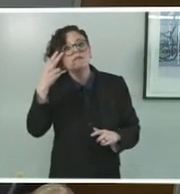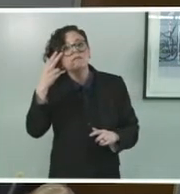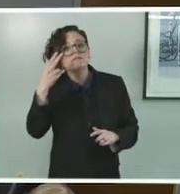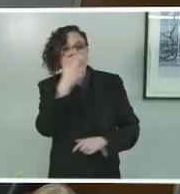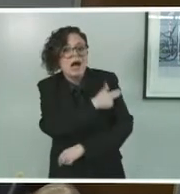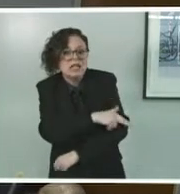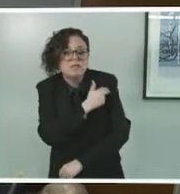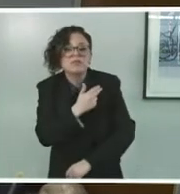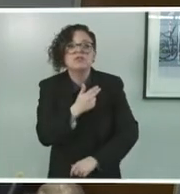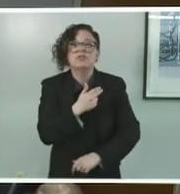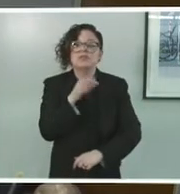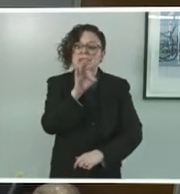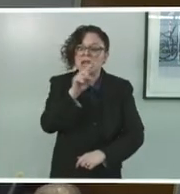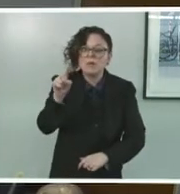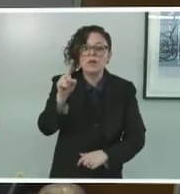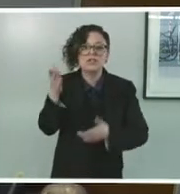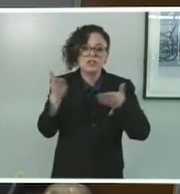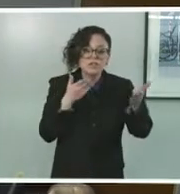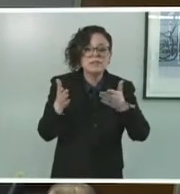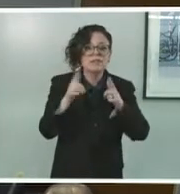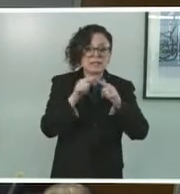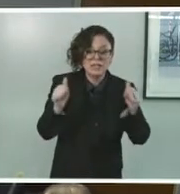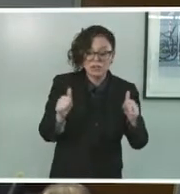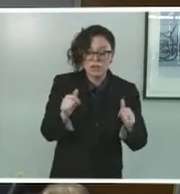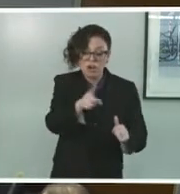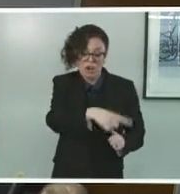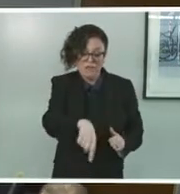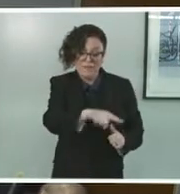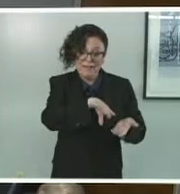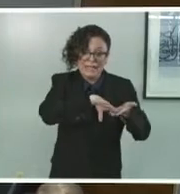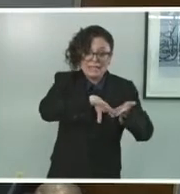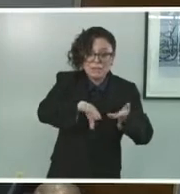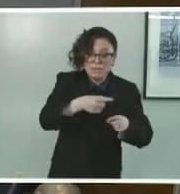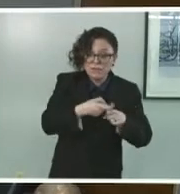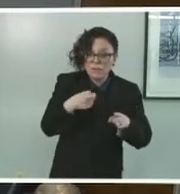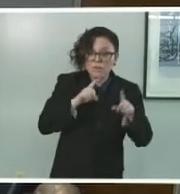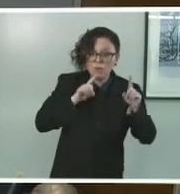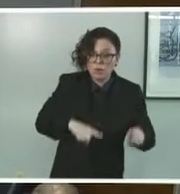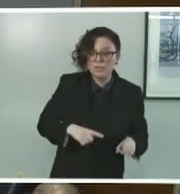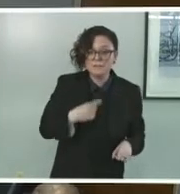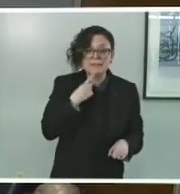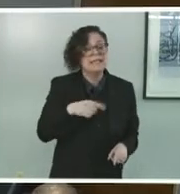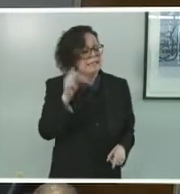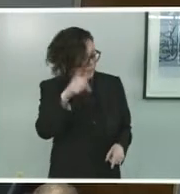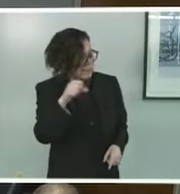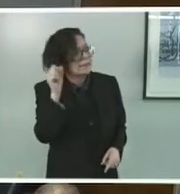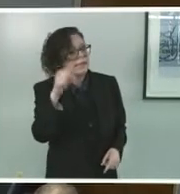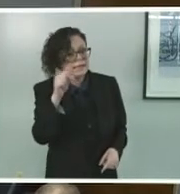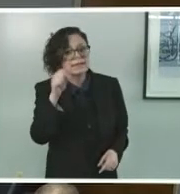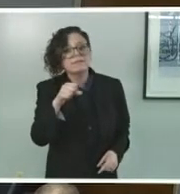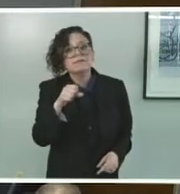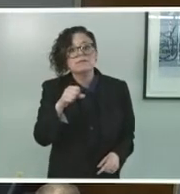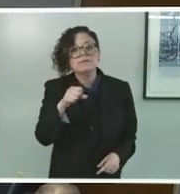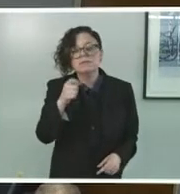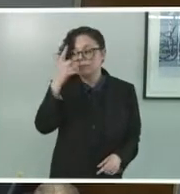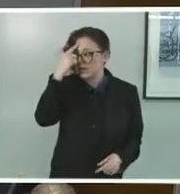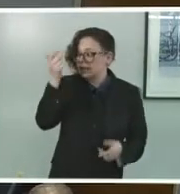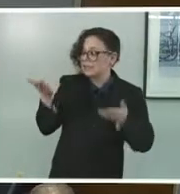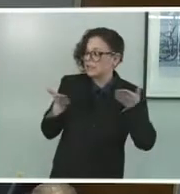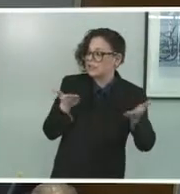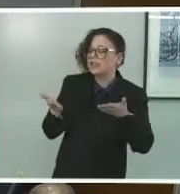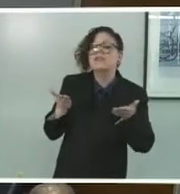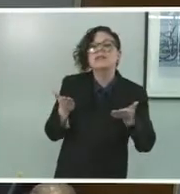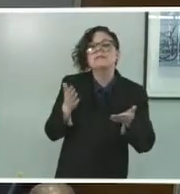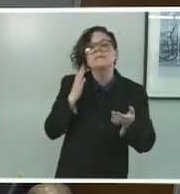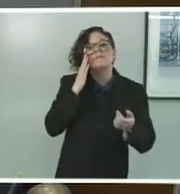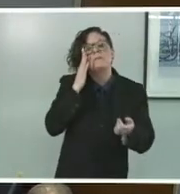care, 911 services. Are they exempted from the order? Yes, they are. Because they're serving They are healthcare